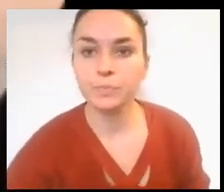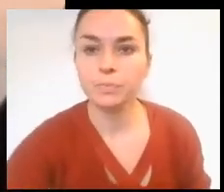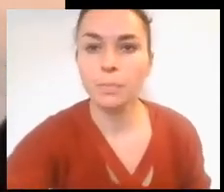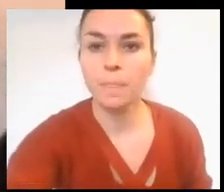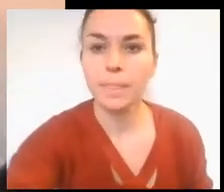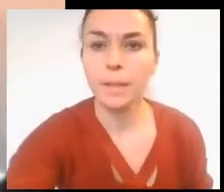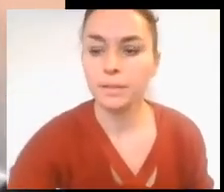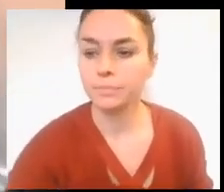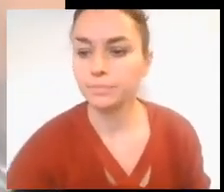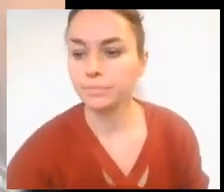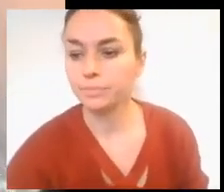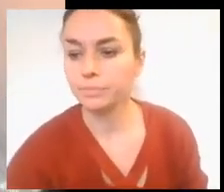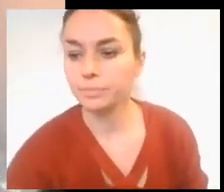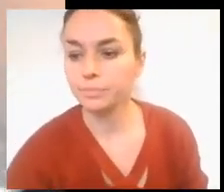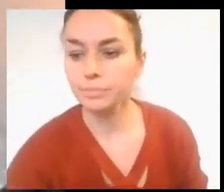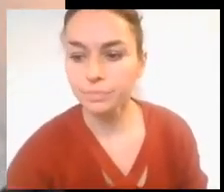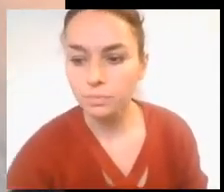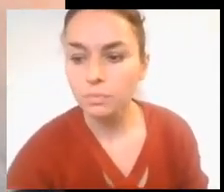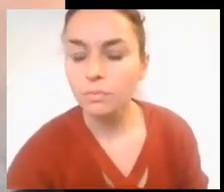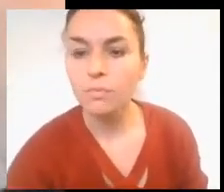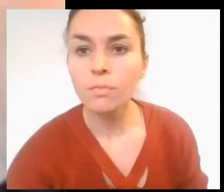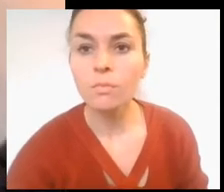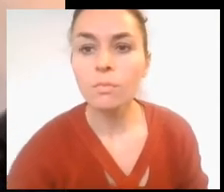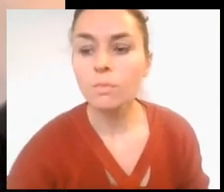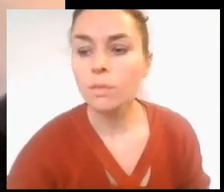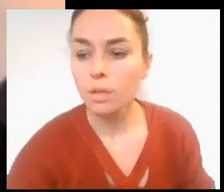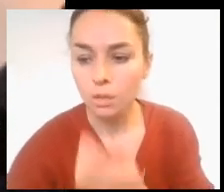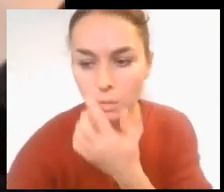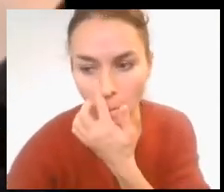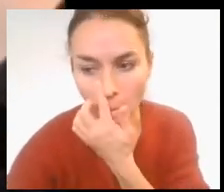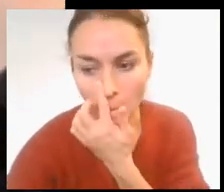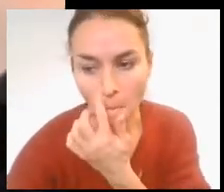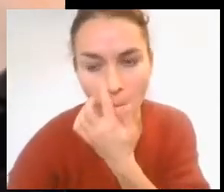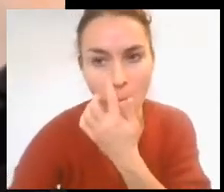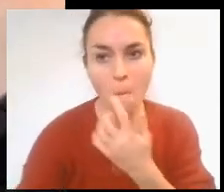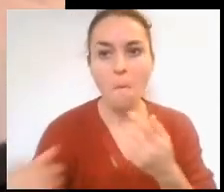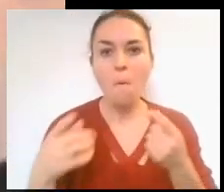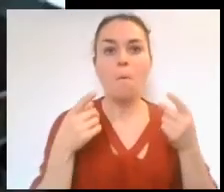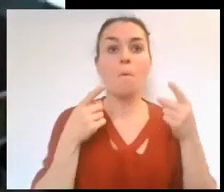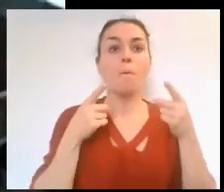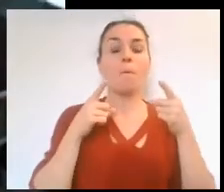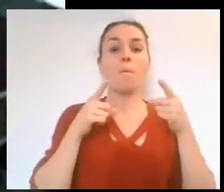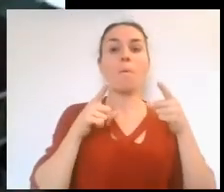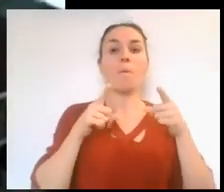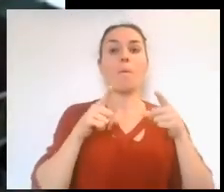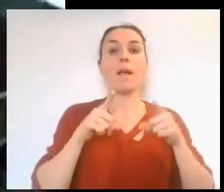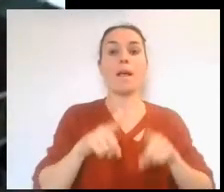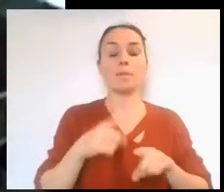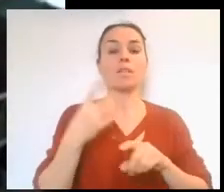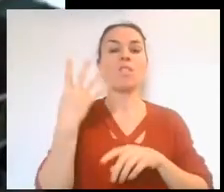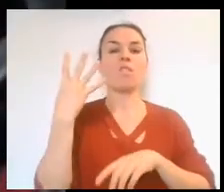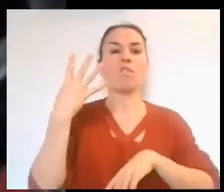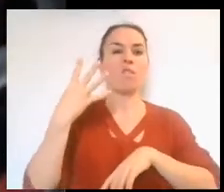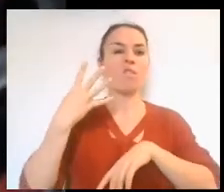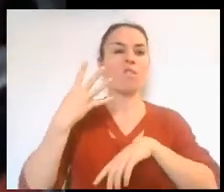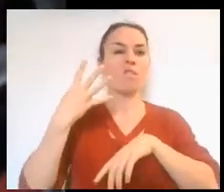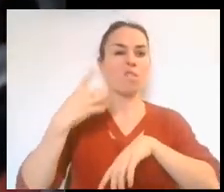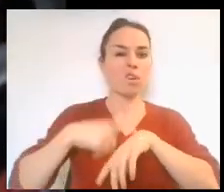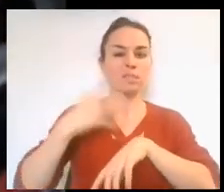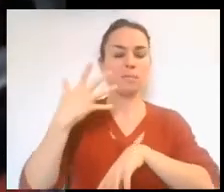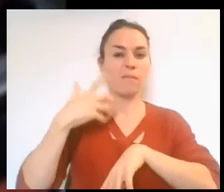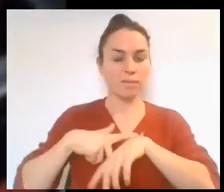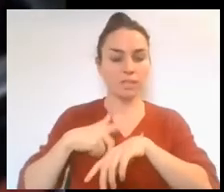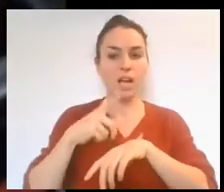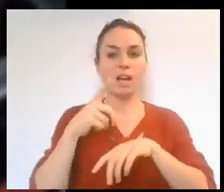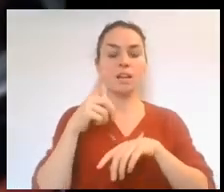After 4 or 5 servicing missions, when all of the activity has been completed, the astronauts release